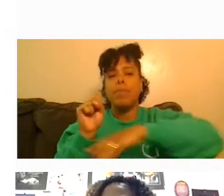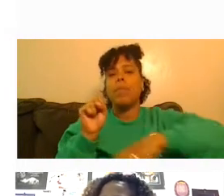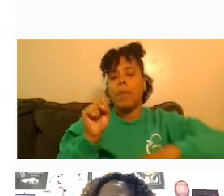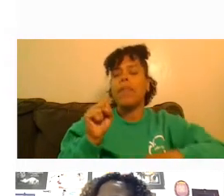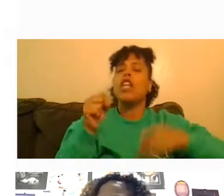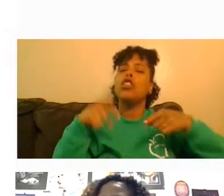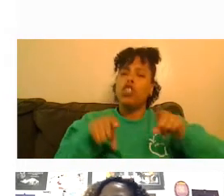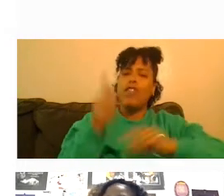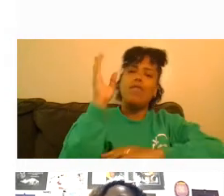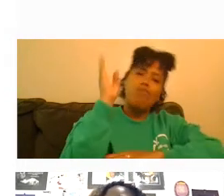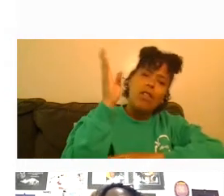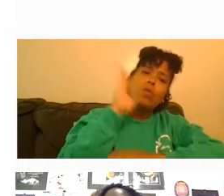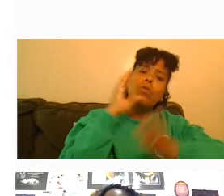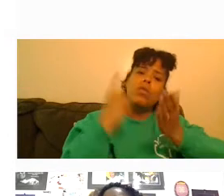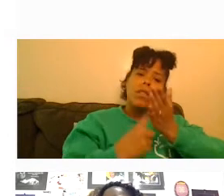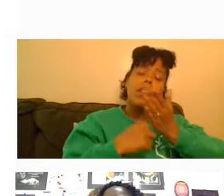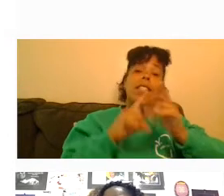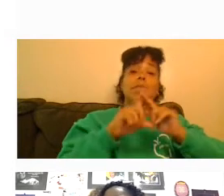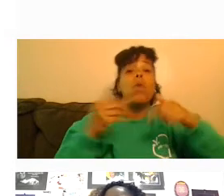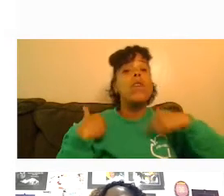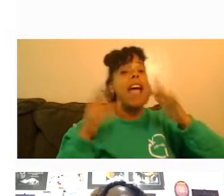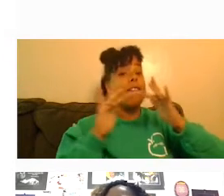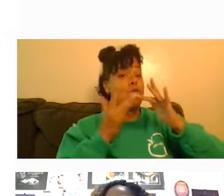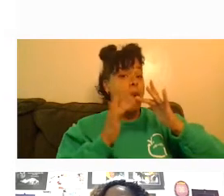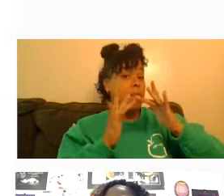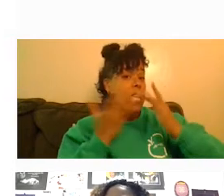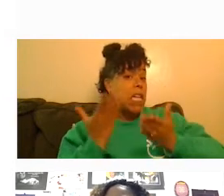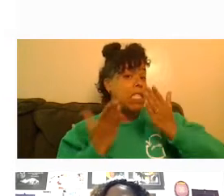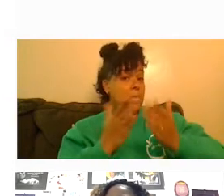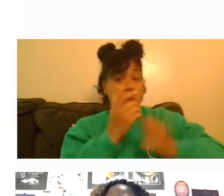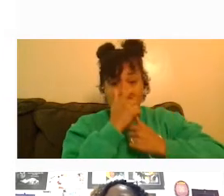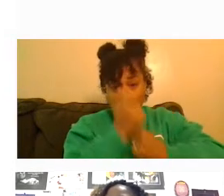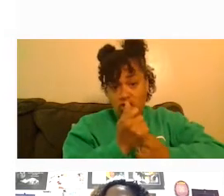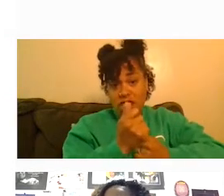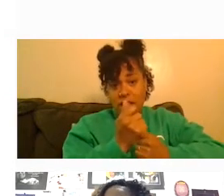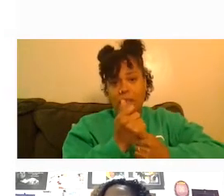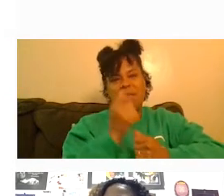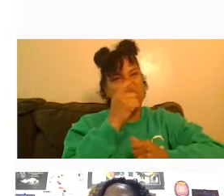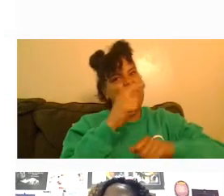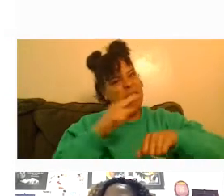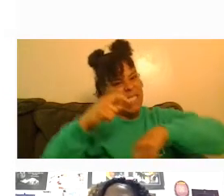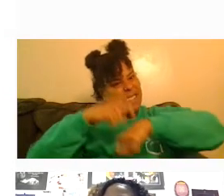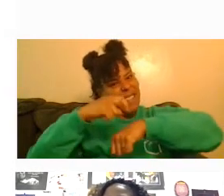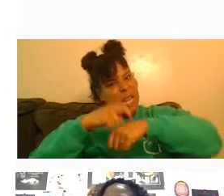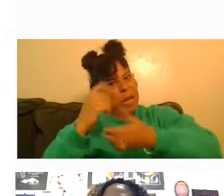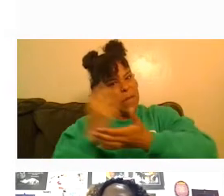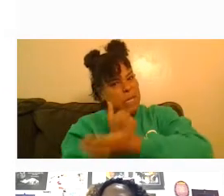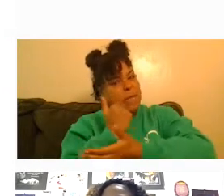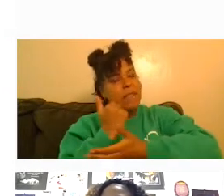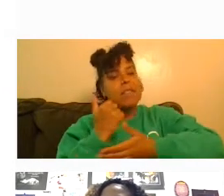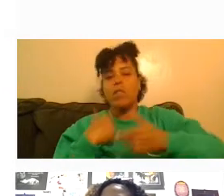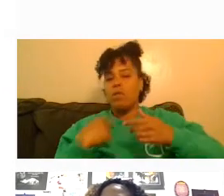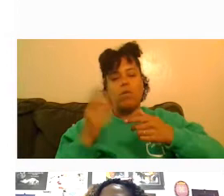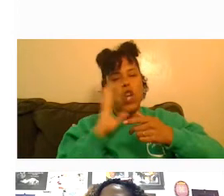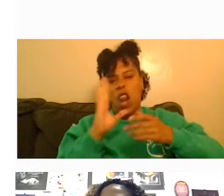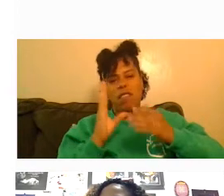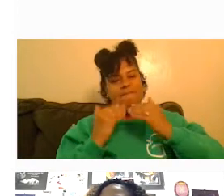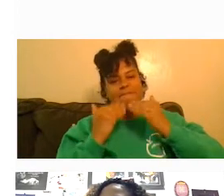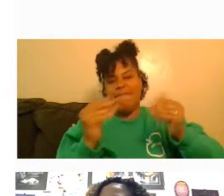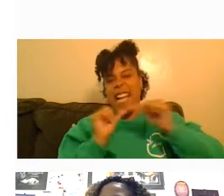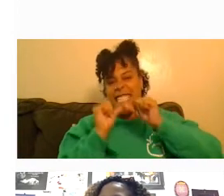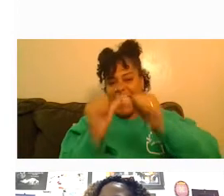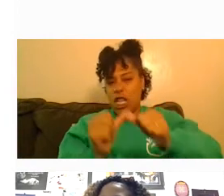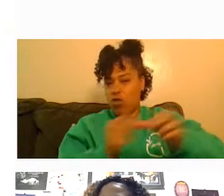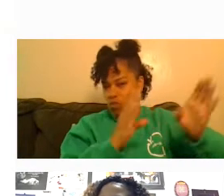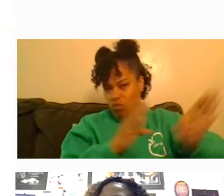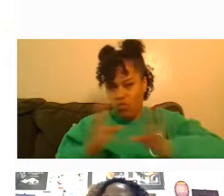certain areas that would be of more interest to you. But for lack of time, and to value your time, we're going to move on. But this website here,